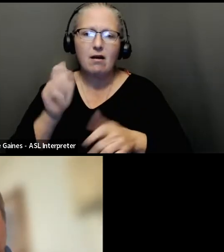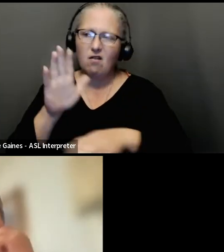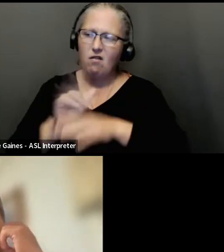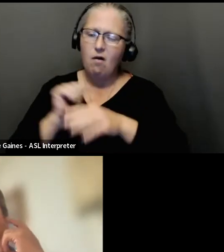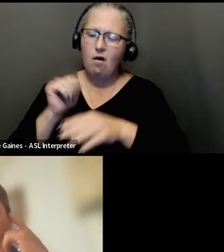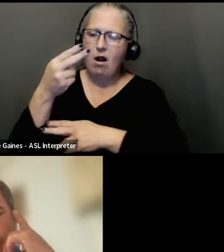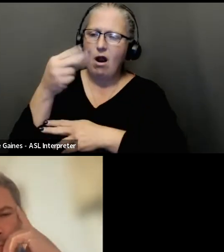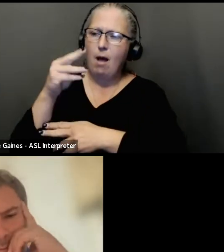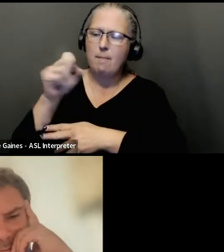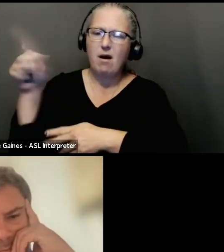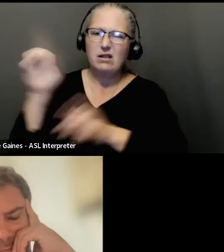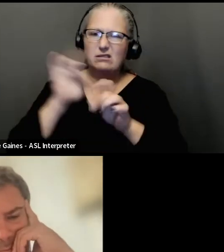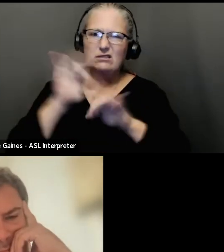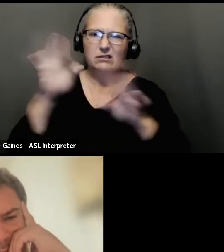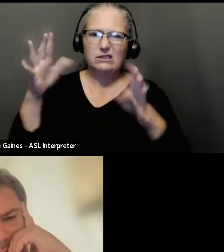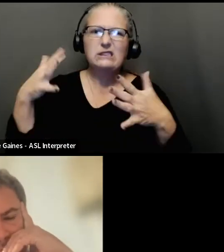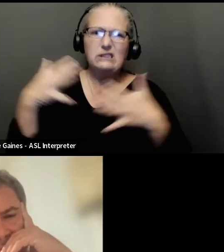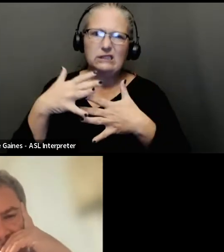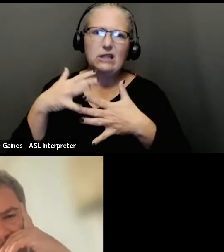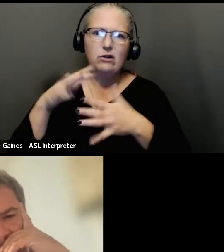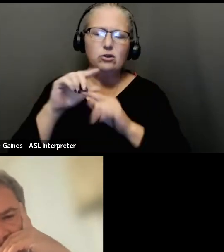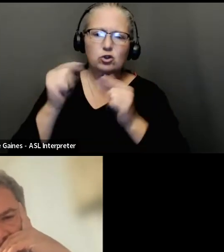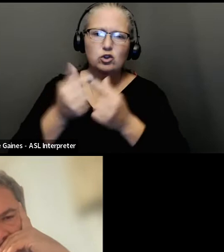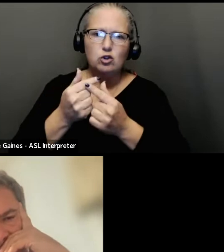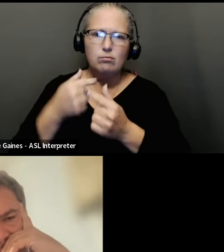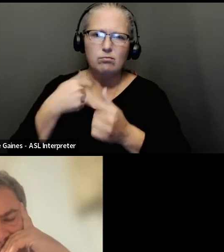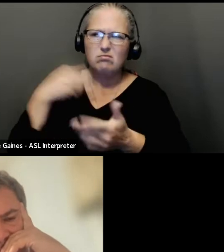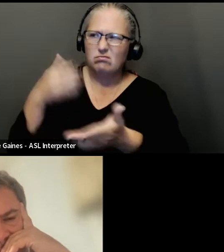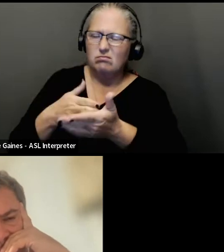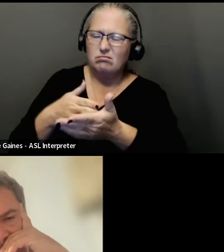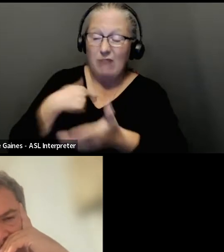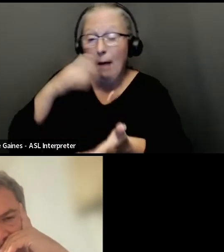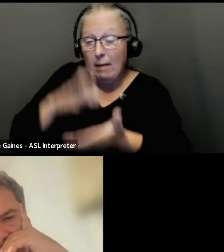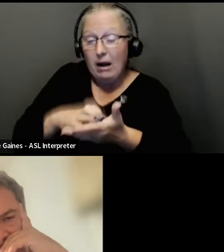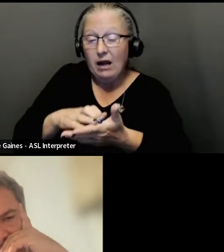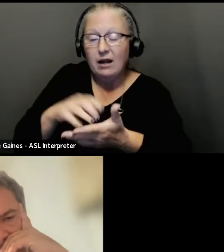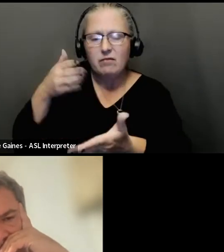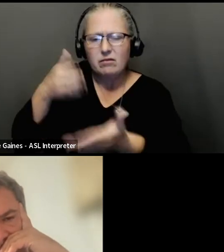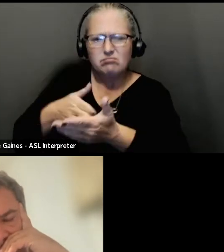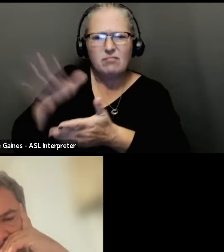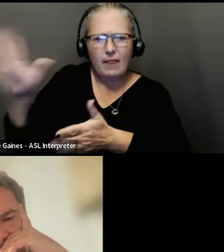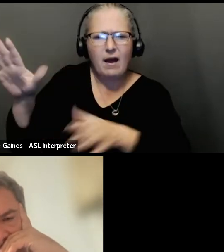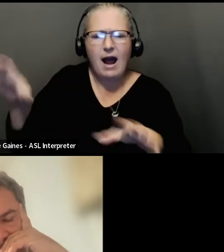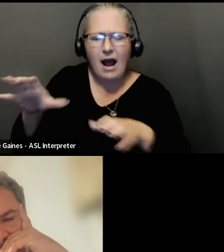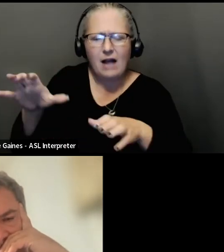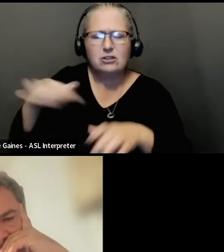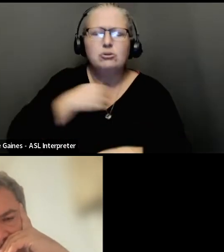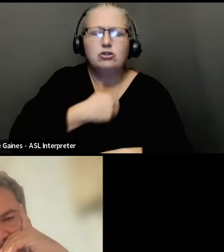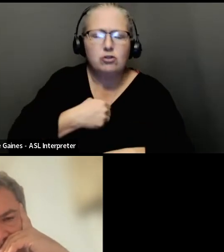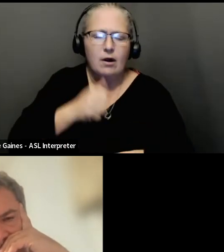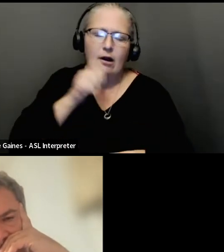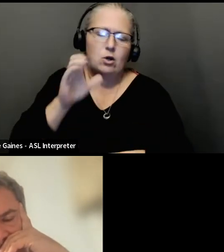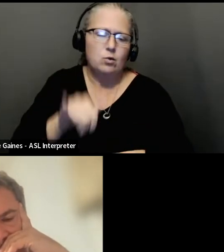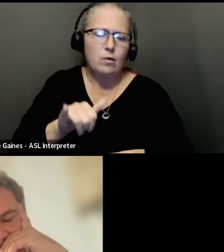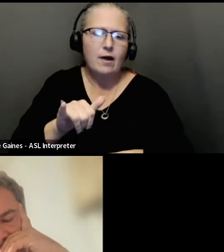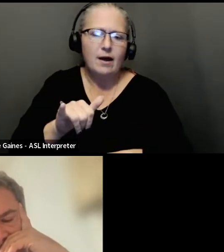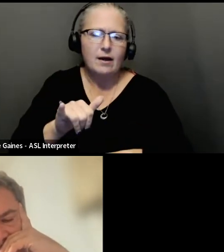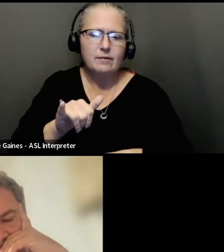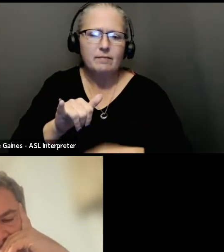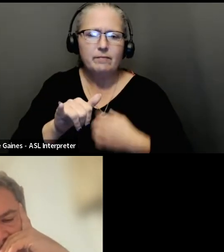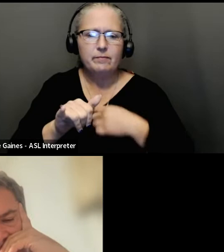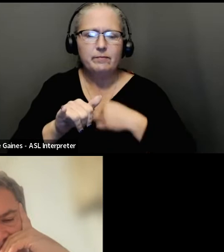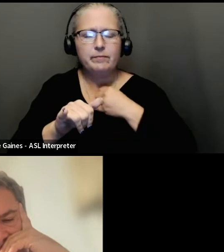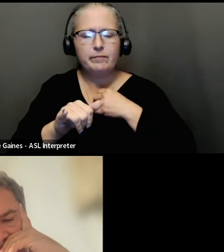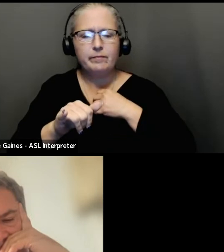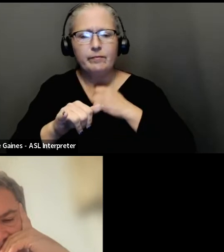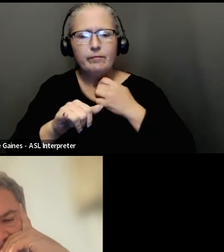group and condemn those actions. That's what I believe. And I'm sorry I didn't do that. As